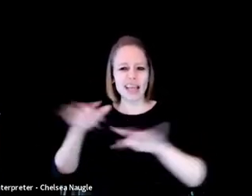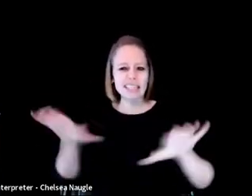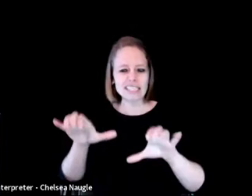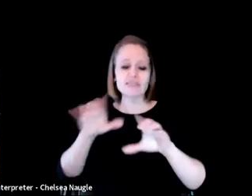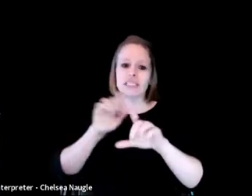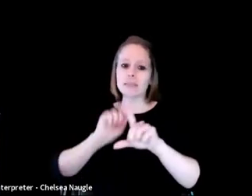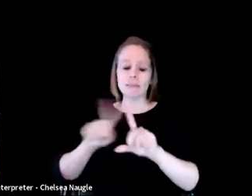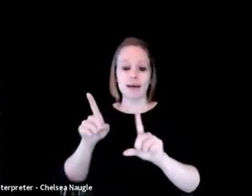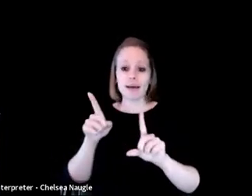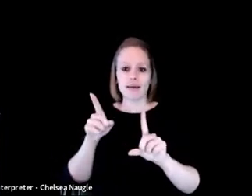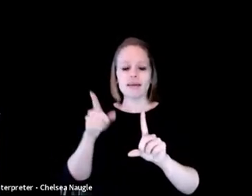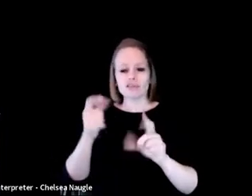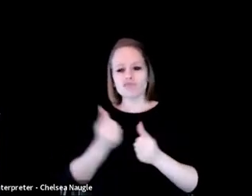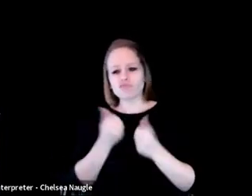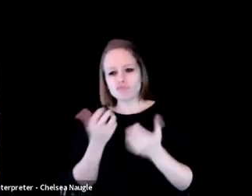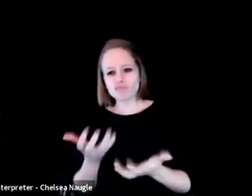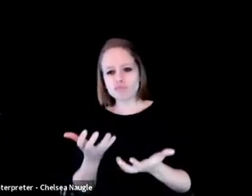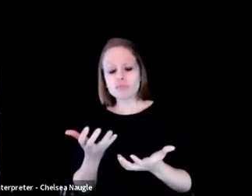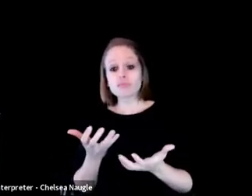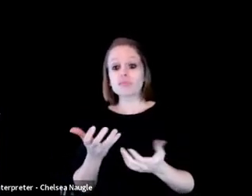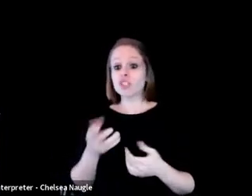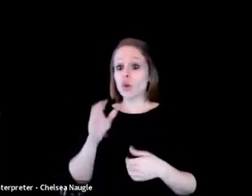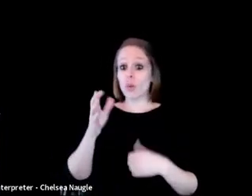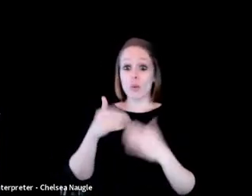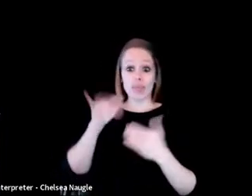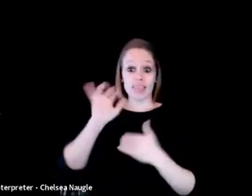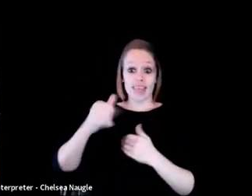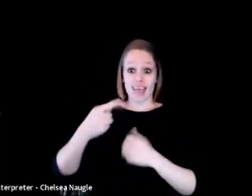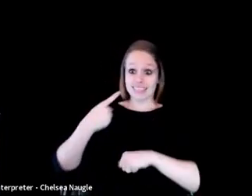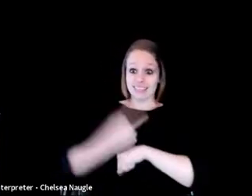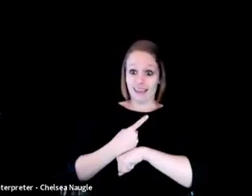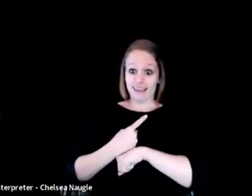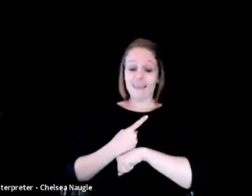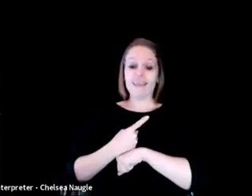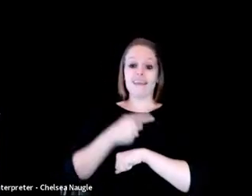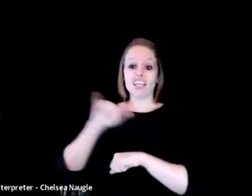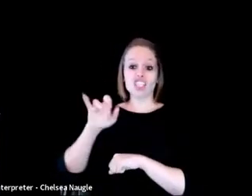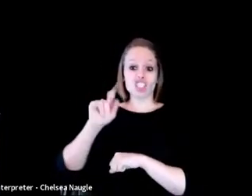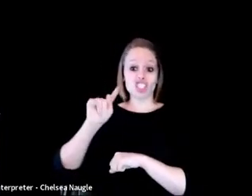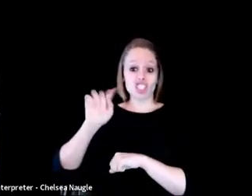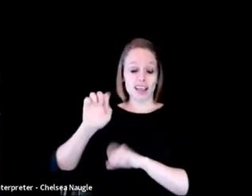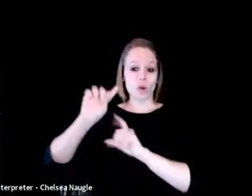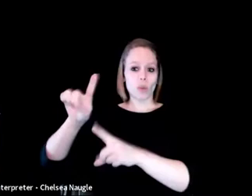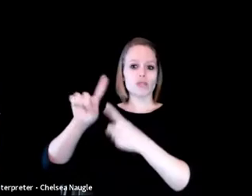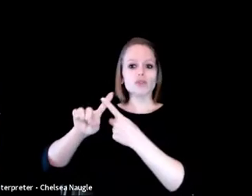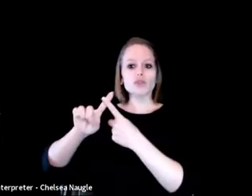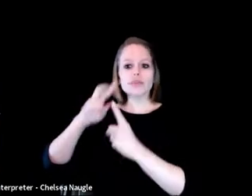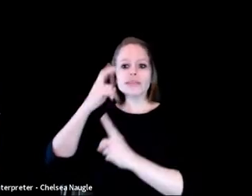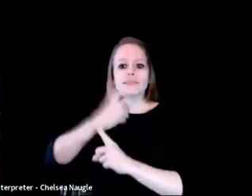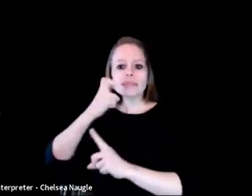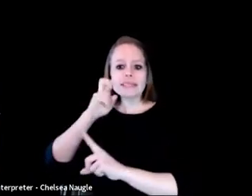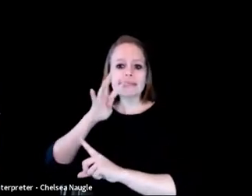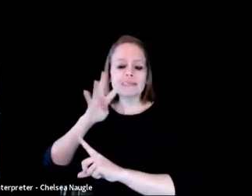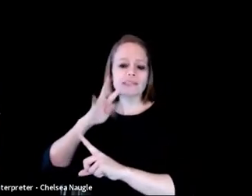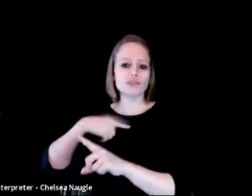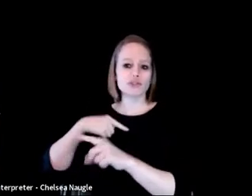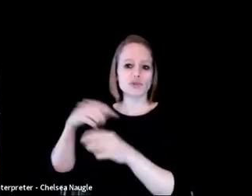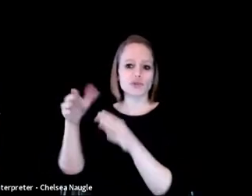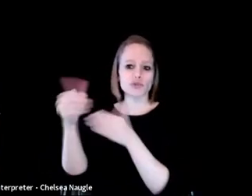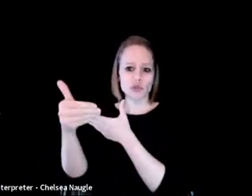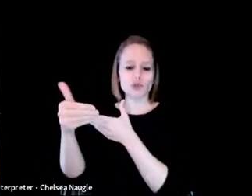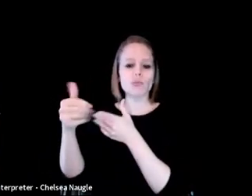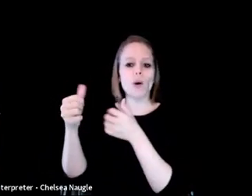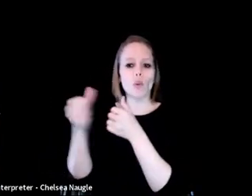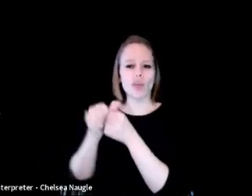what happened that day was that she went to the speech room, and she was with her aide, who was a